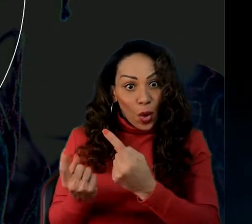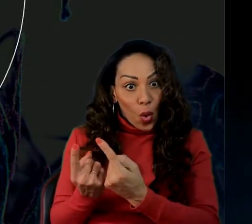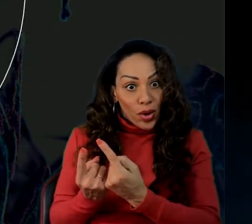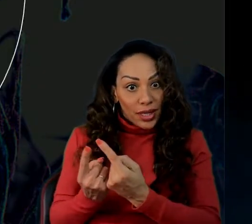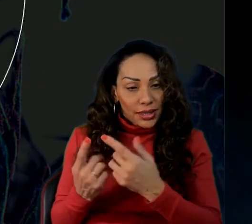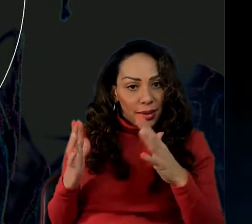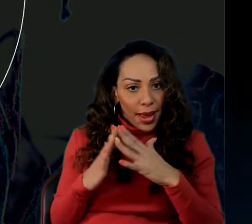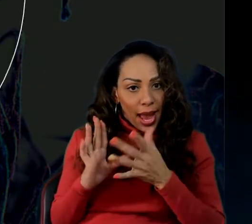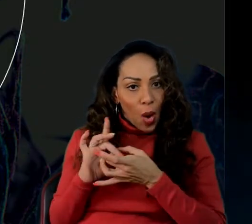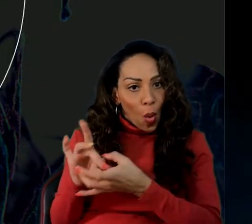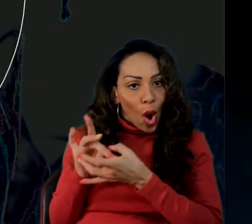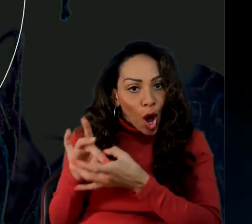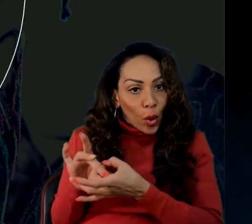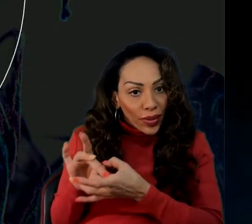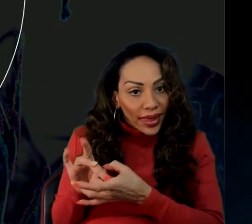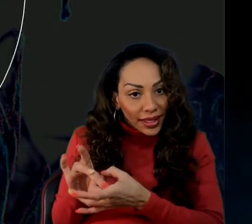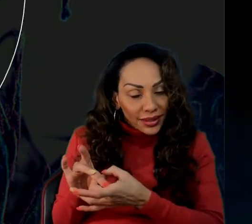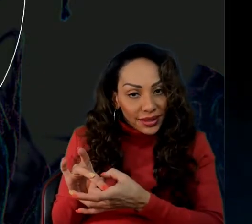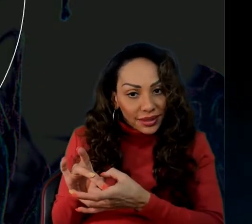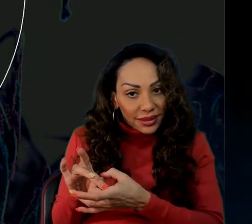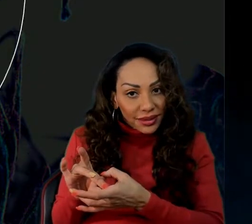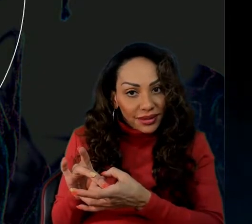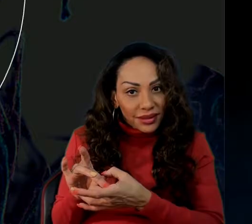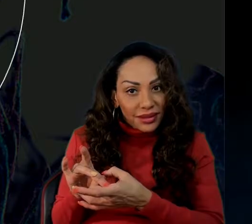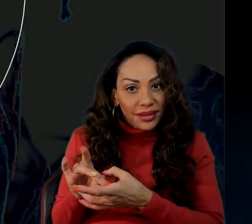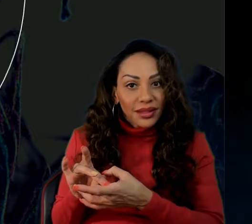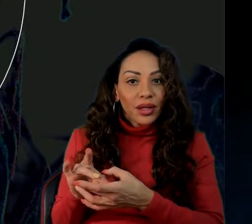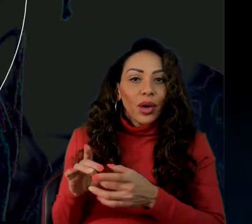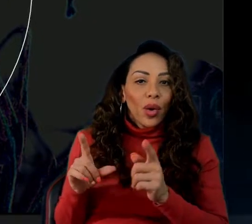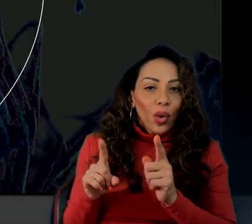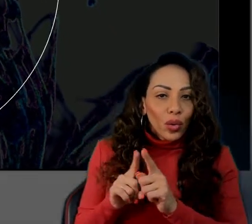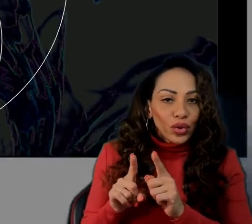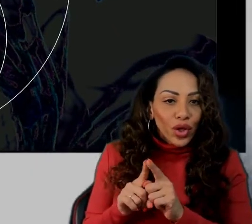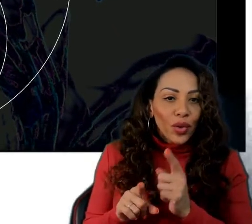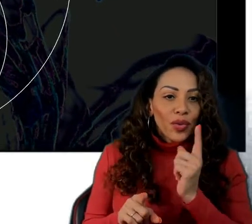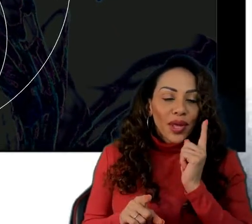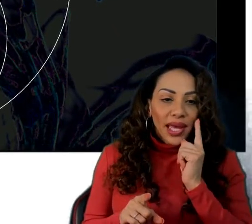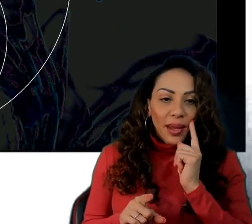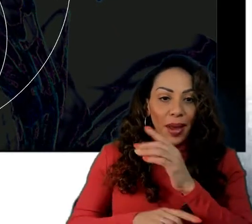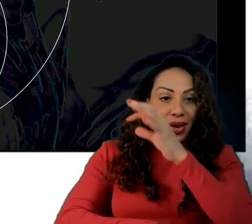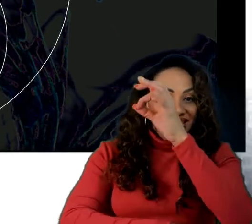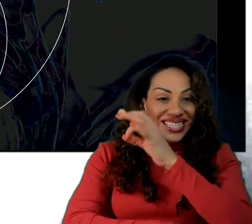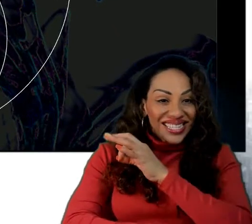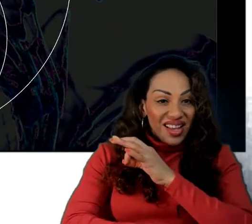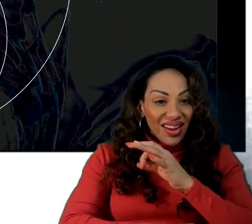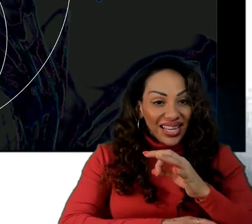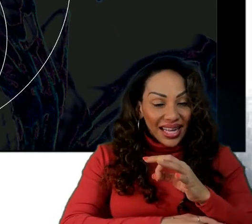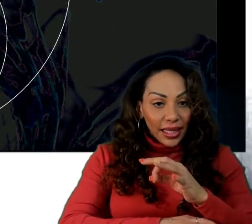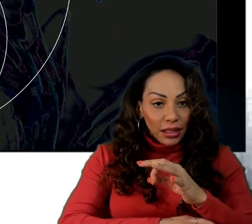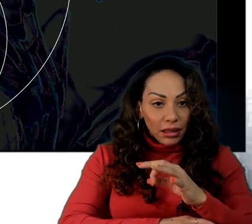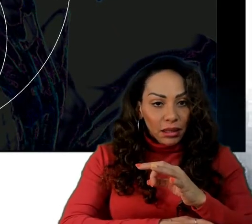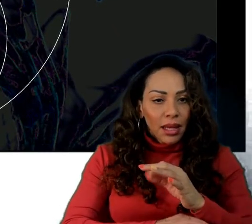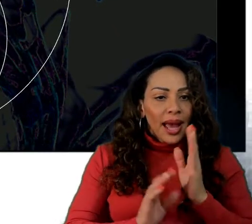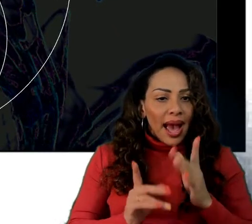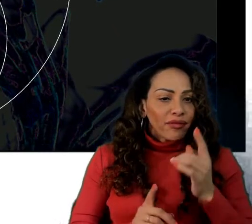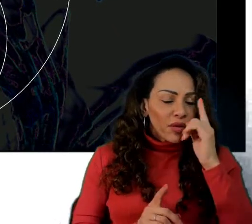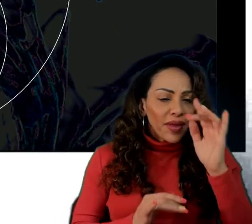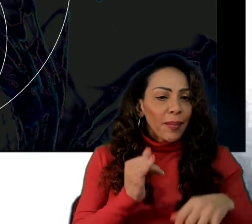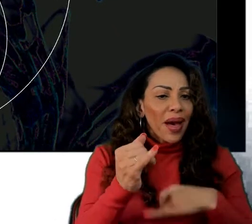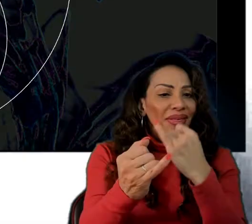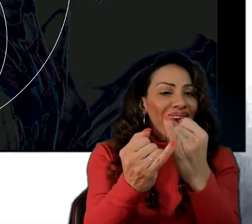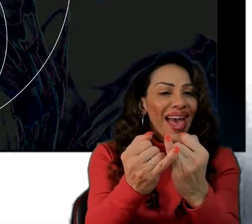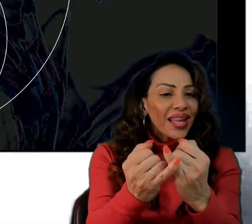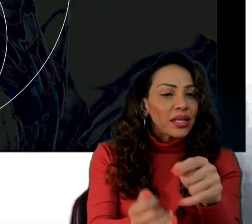is designing more with endings in mind to begin with. We had this idea of